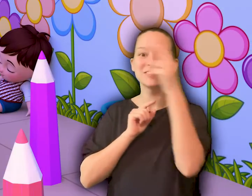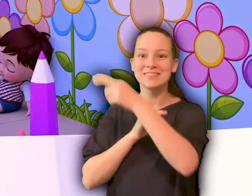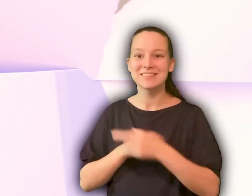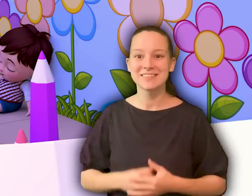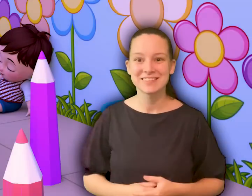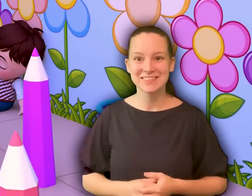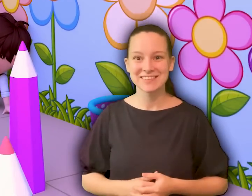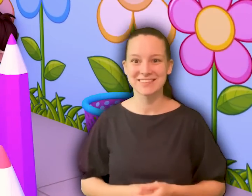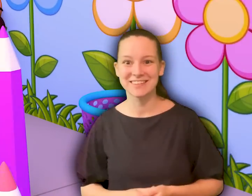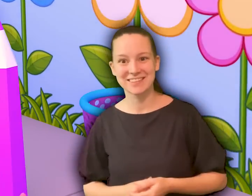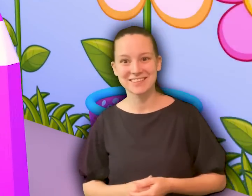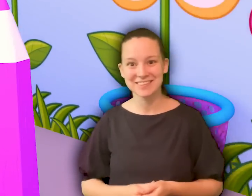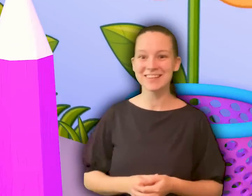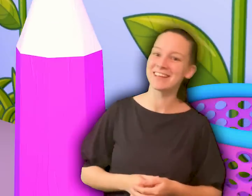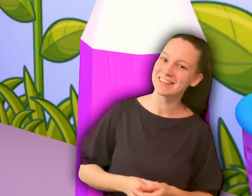shooting